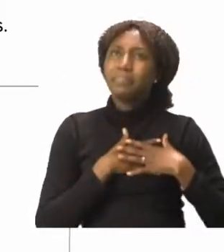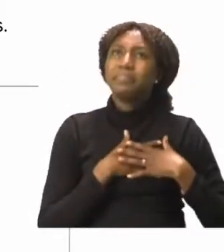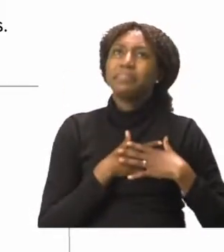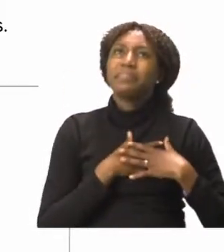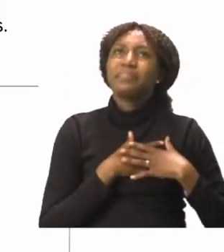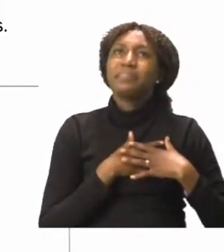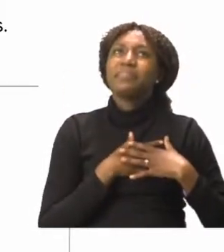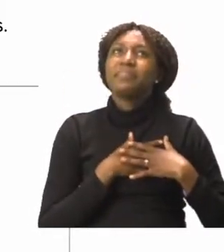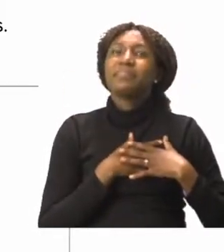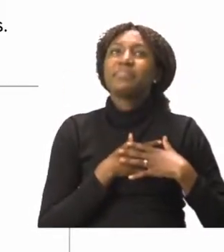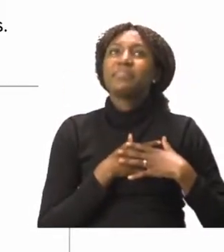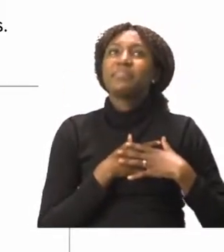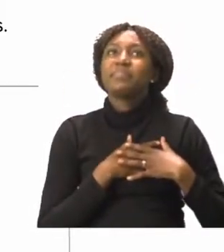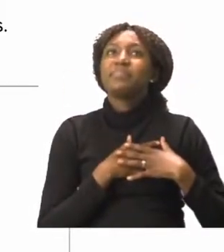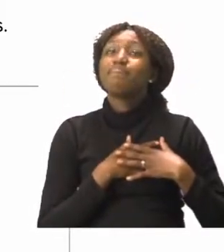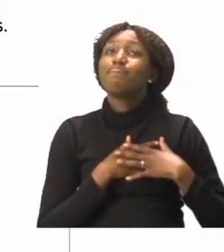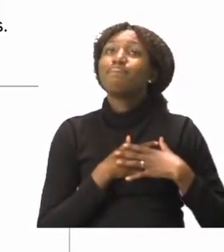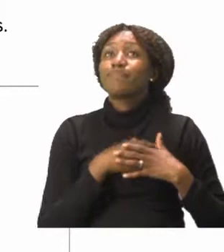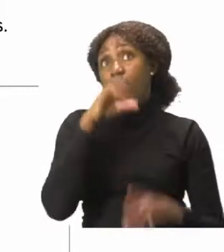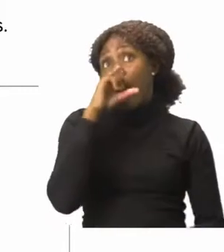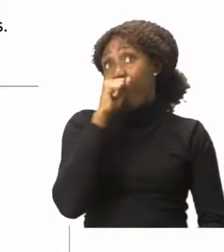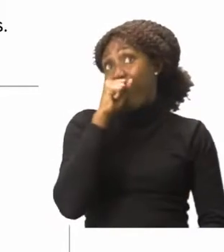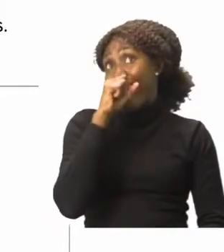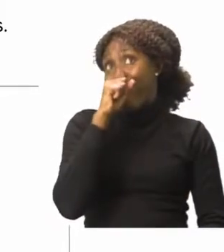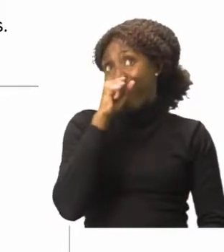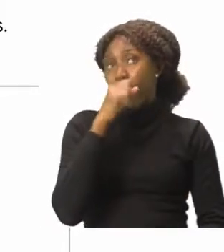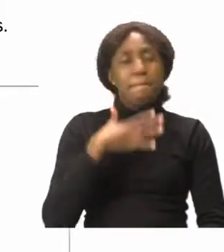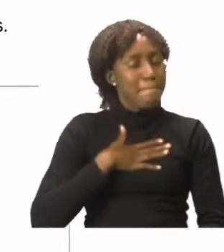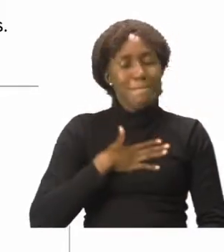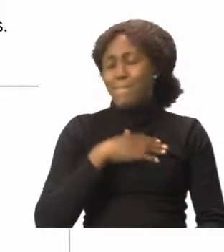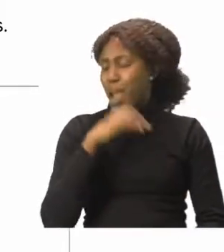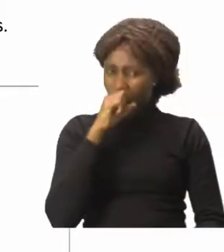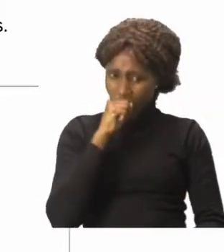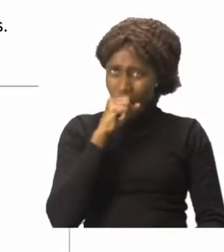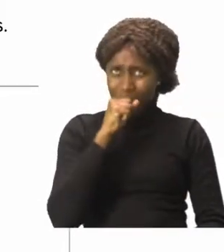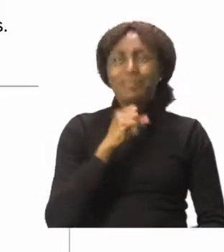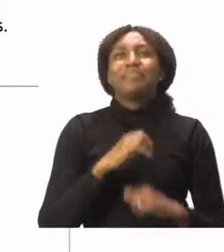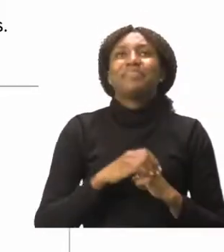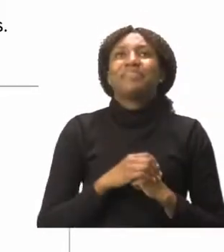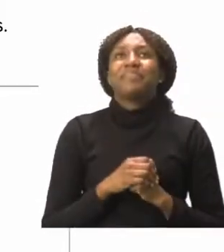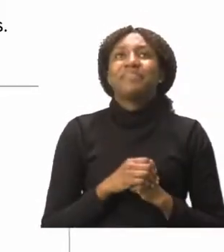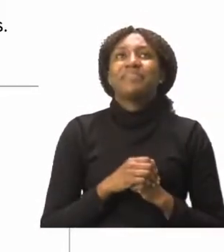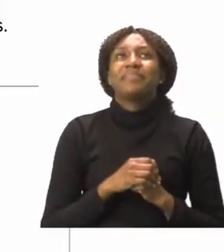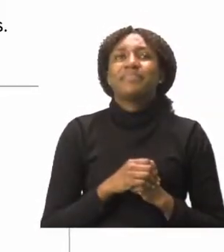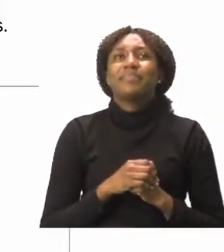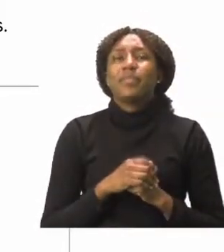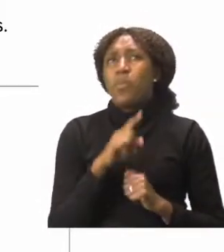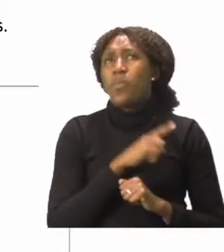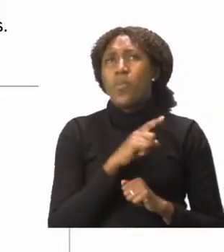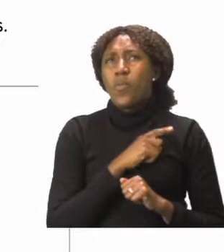is an orange. An orange is my favorite food. I love it because